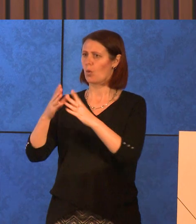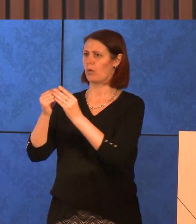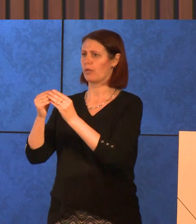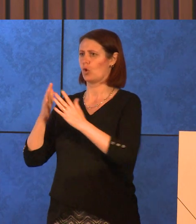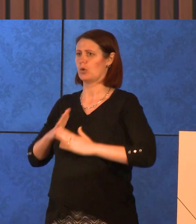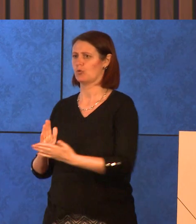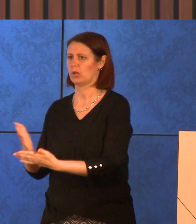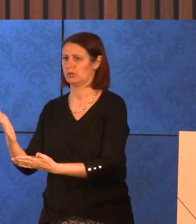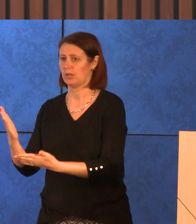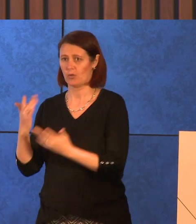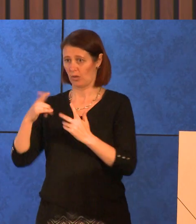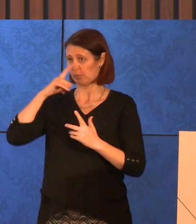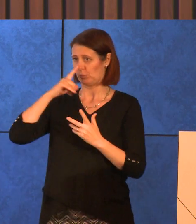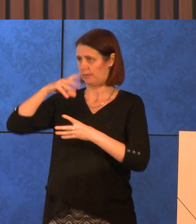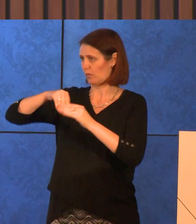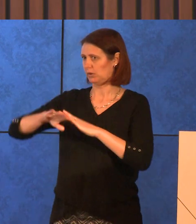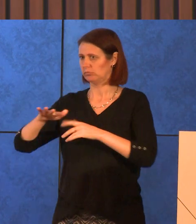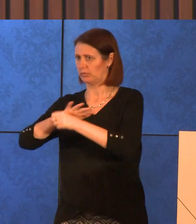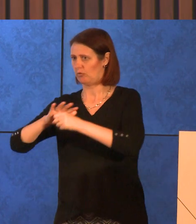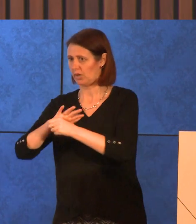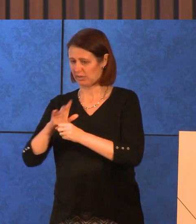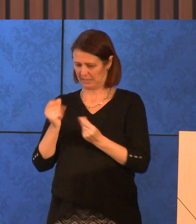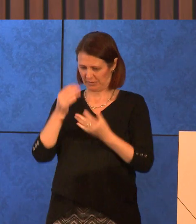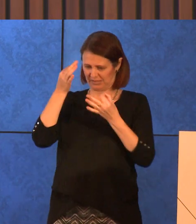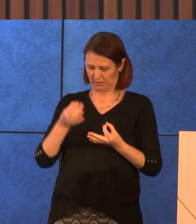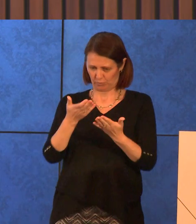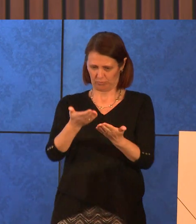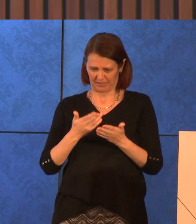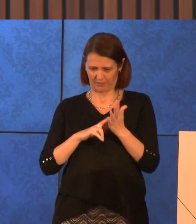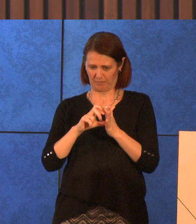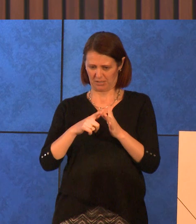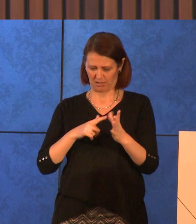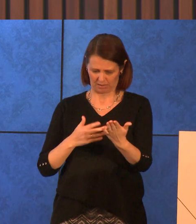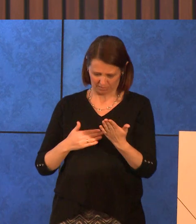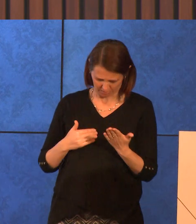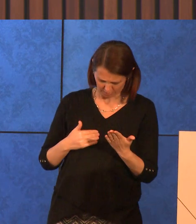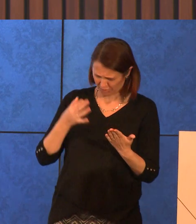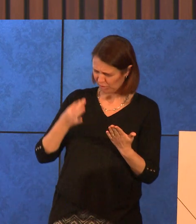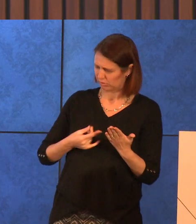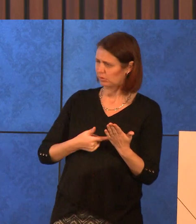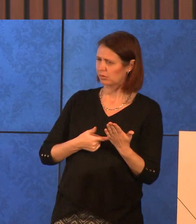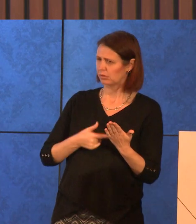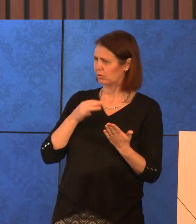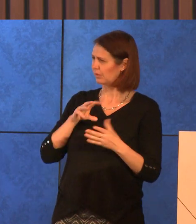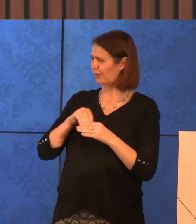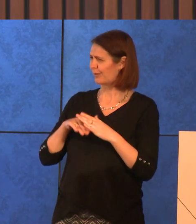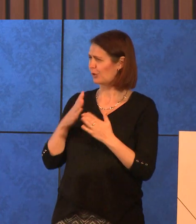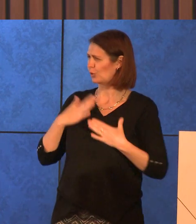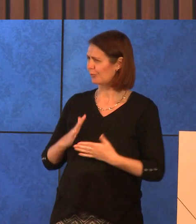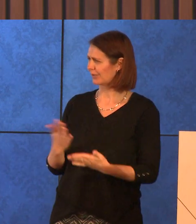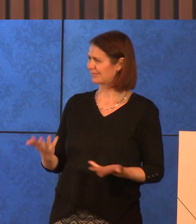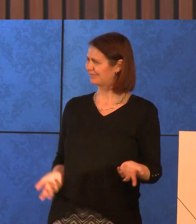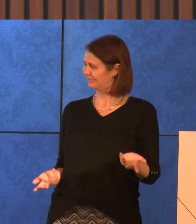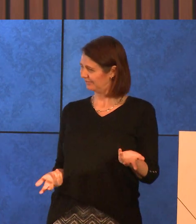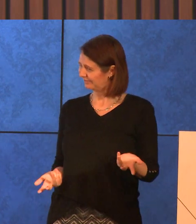if any of you in the business will know that some of the decisions that we get from the agency from time to time don't seem to take into account human rights. And I